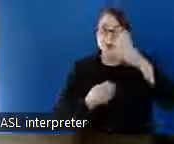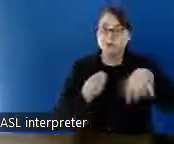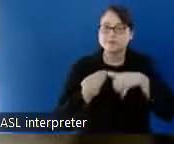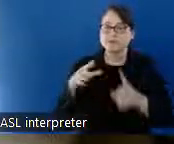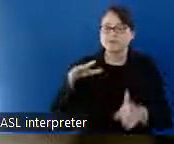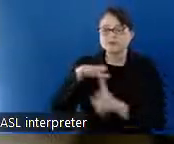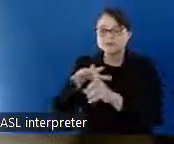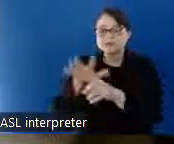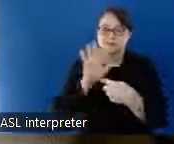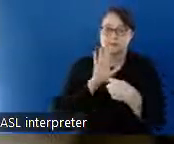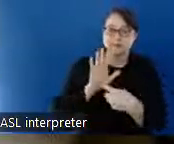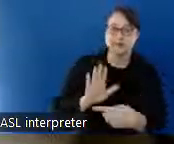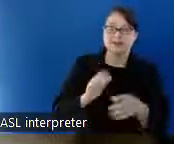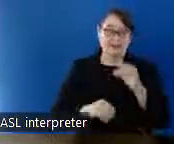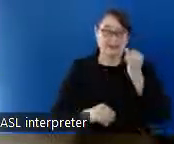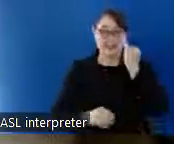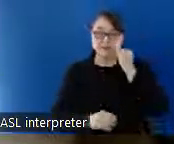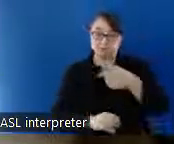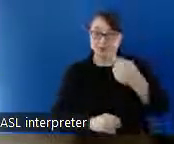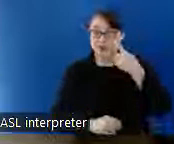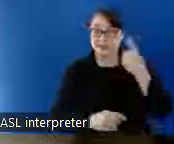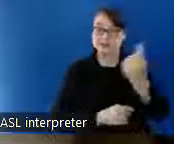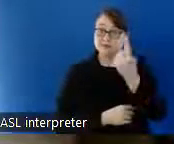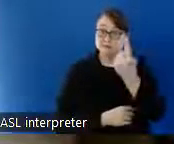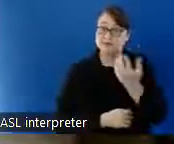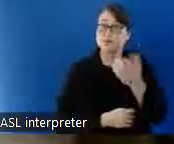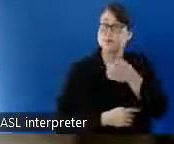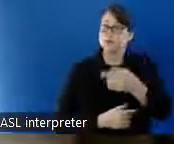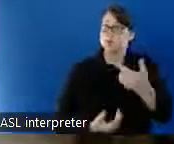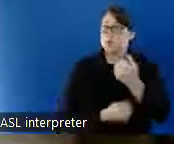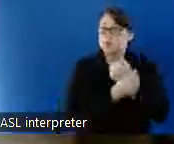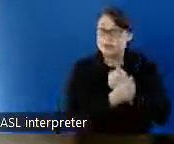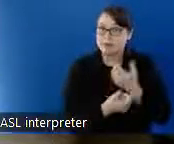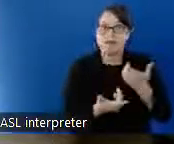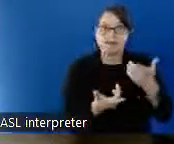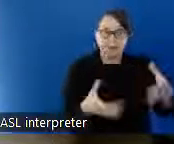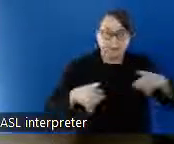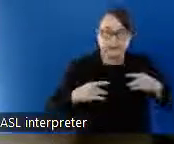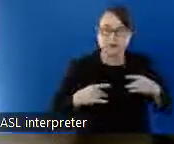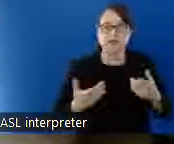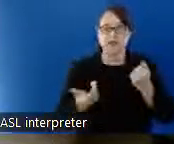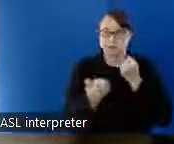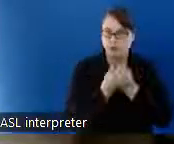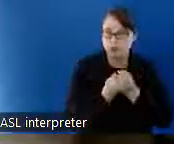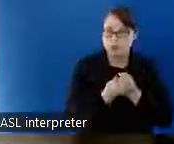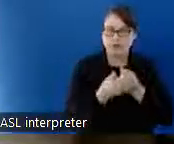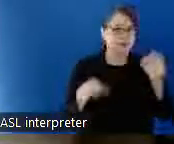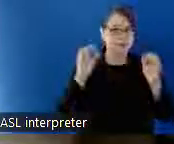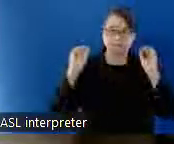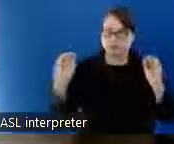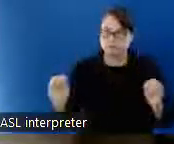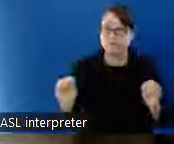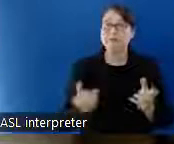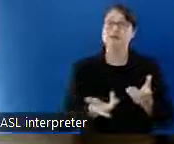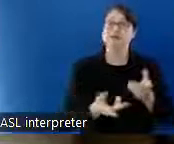exposed, encourage them to seek medical care. Be supportive and do not judge them. Offer support and care in a manner that is